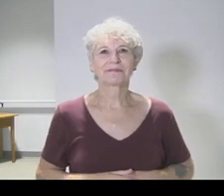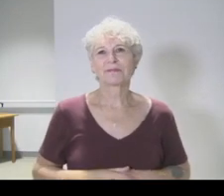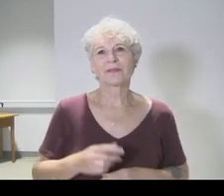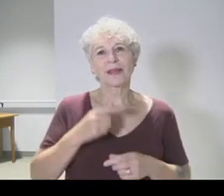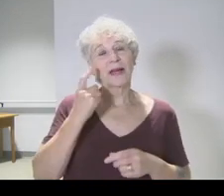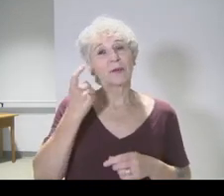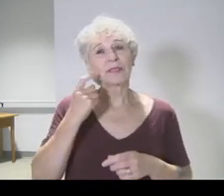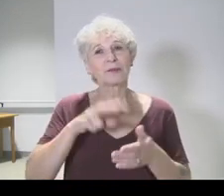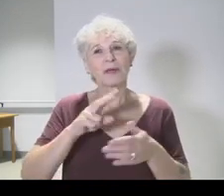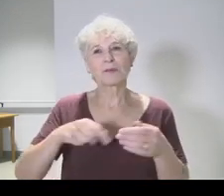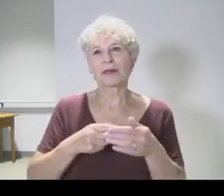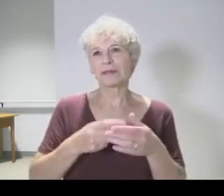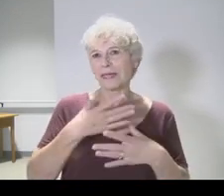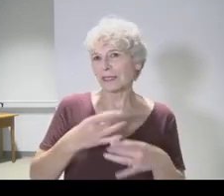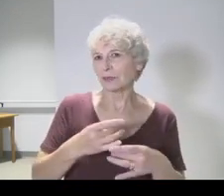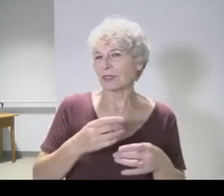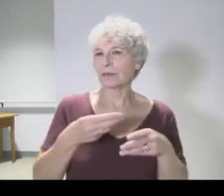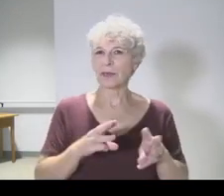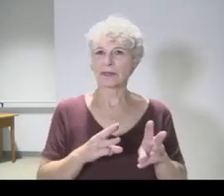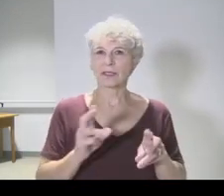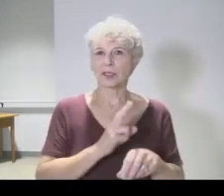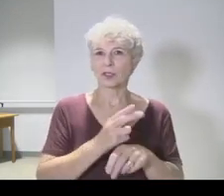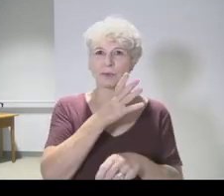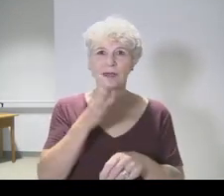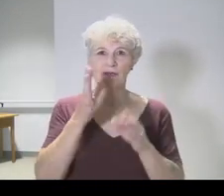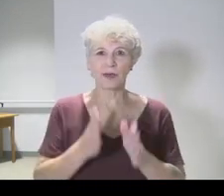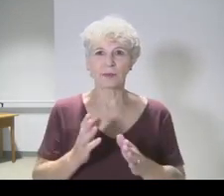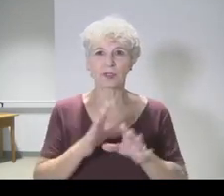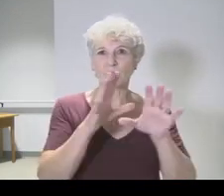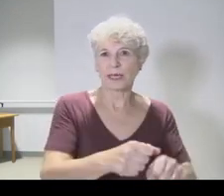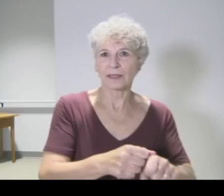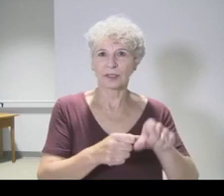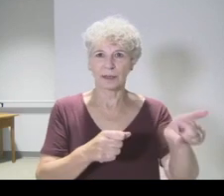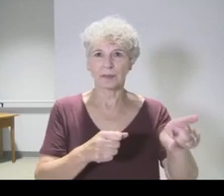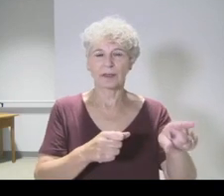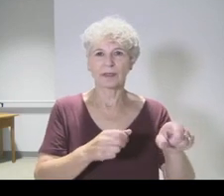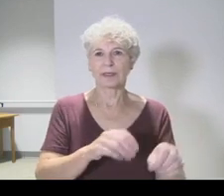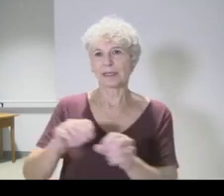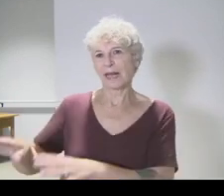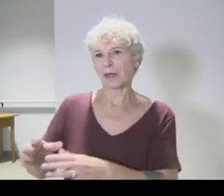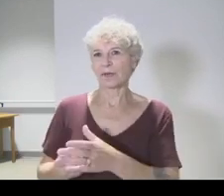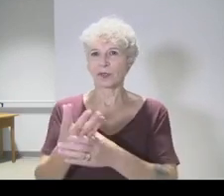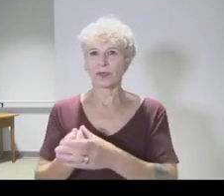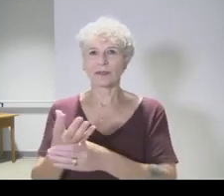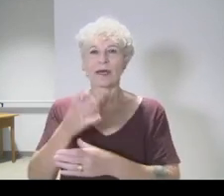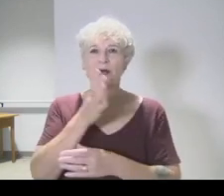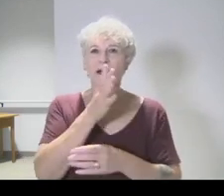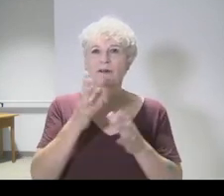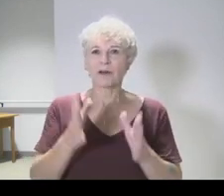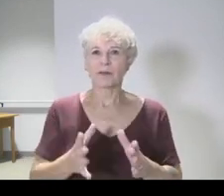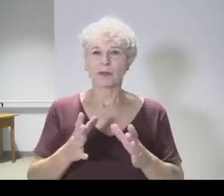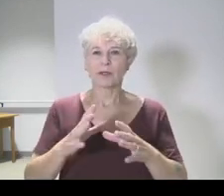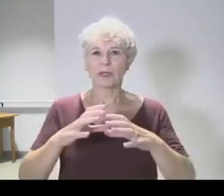recently read of an interesting method used by farmers to catch these little crooks to keep them out of their gardens. A farmer hollows out a